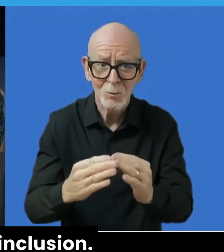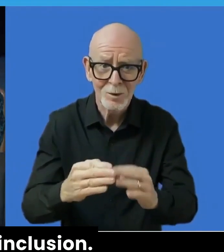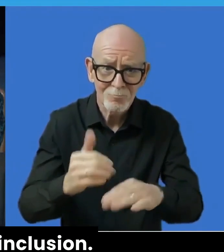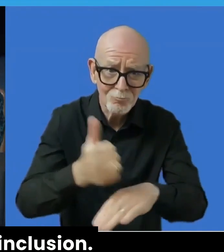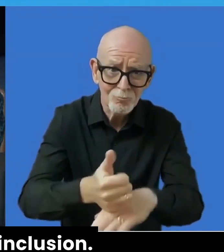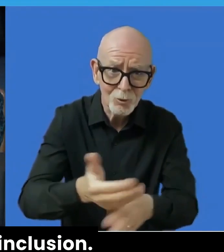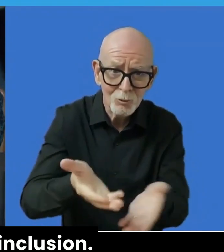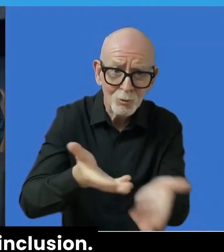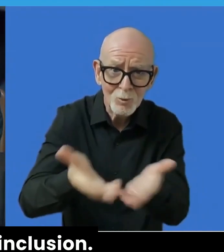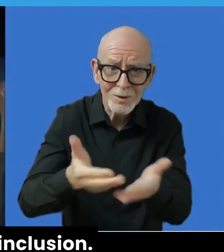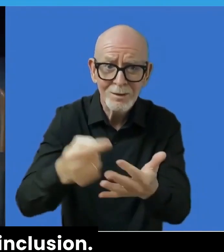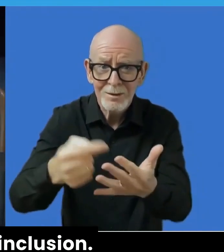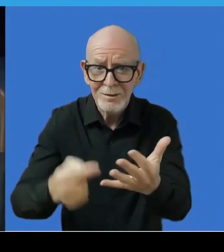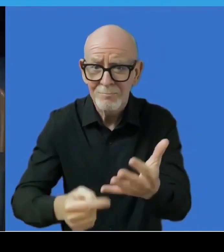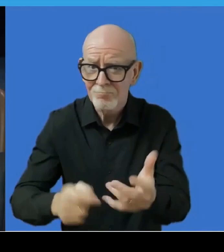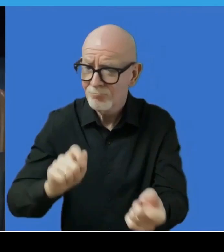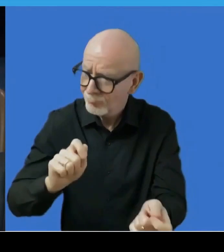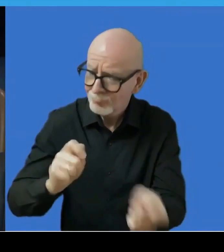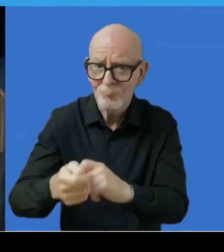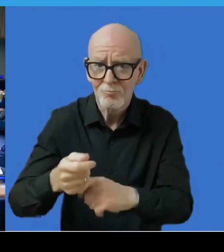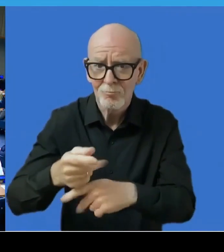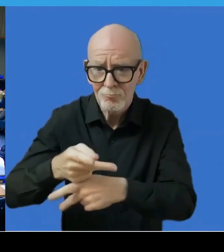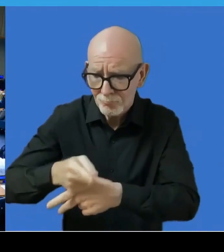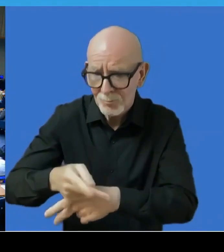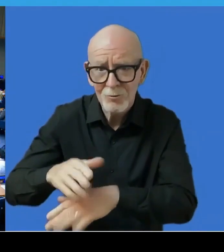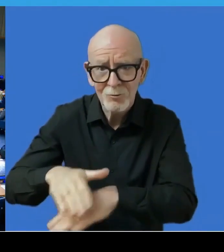this collective journey towards inclusion. Thank you.